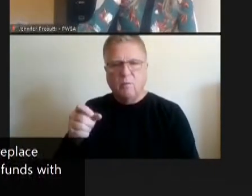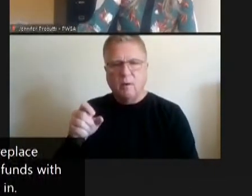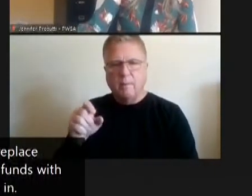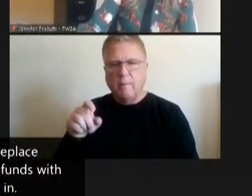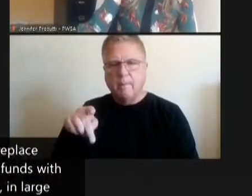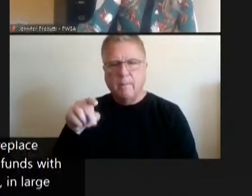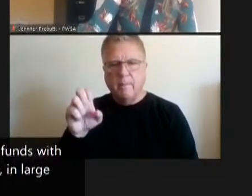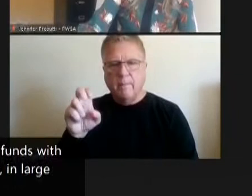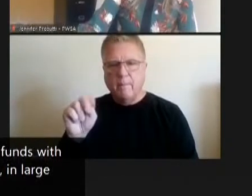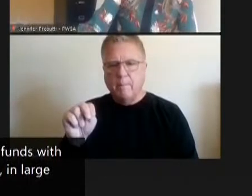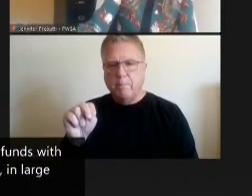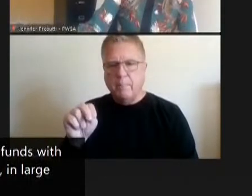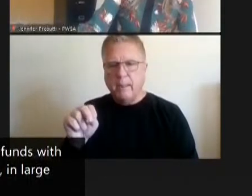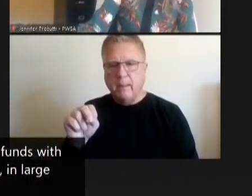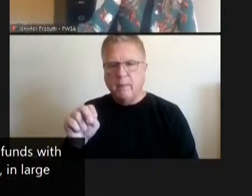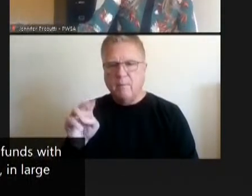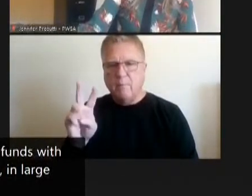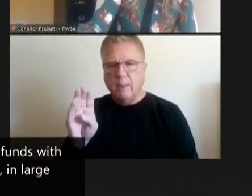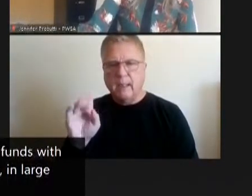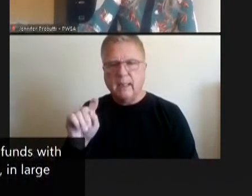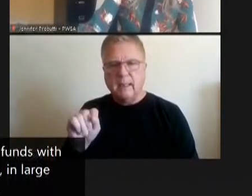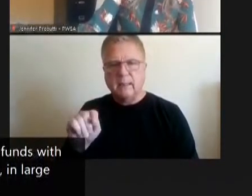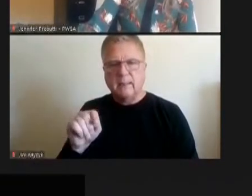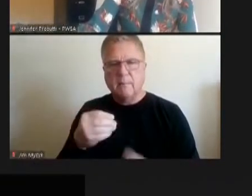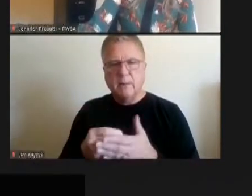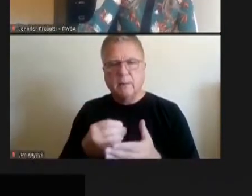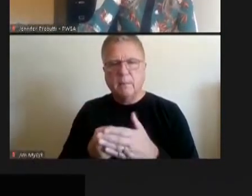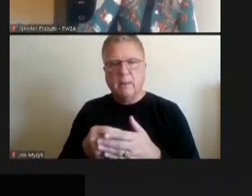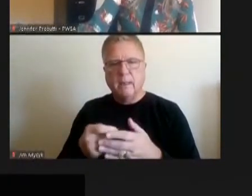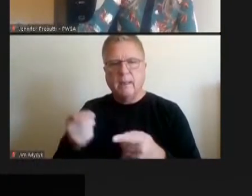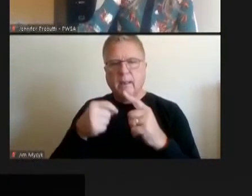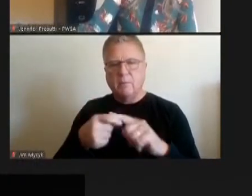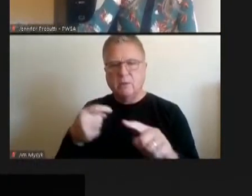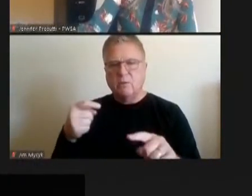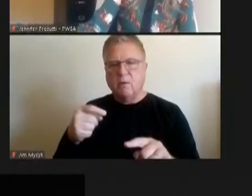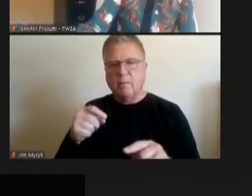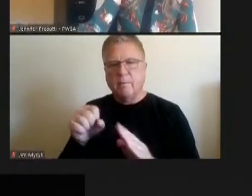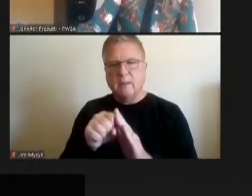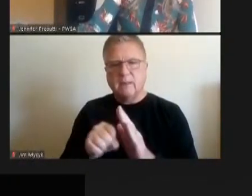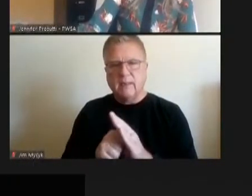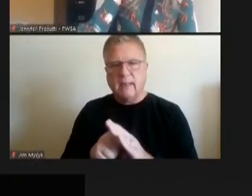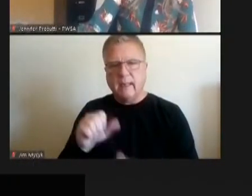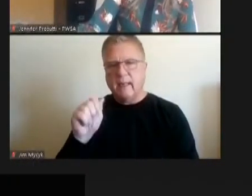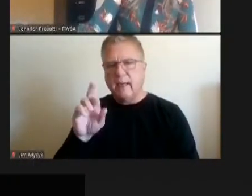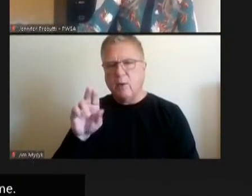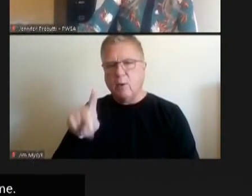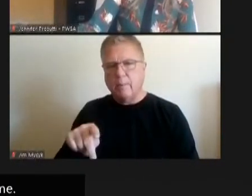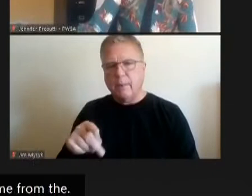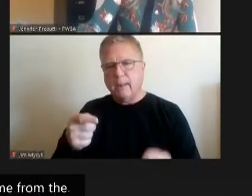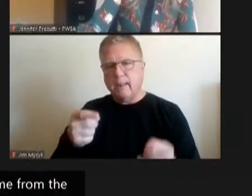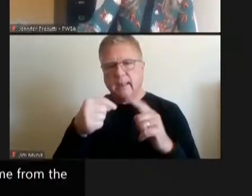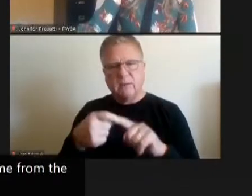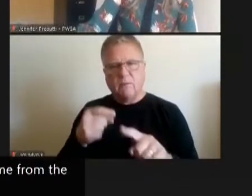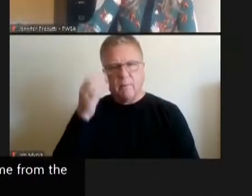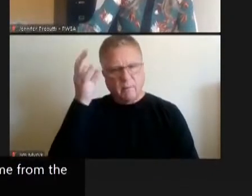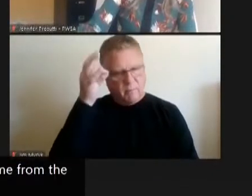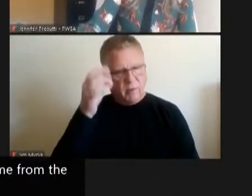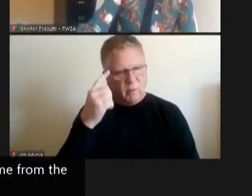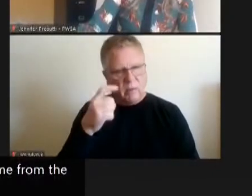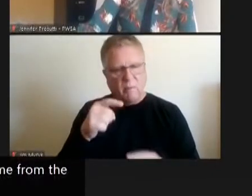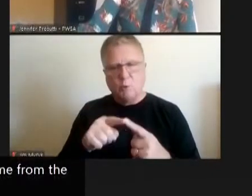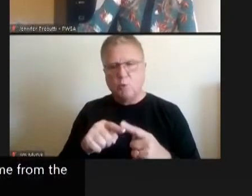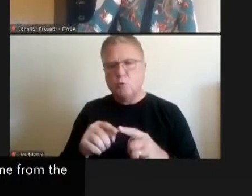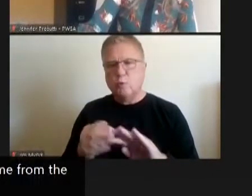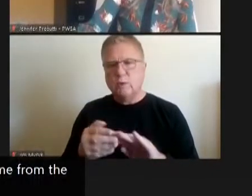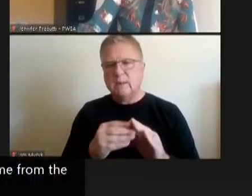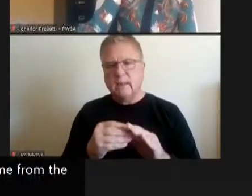large part federal funds, but that funding comes from the state, whereas the ARP funds came from the federal government to the city